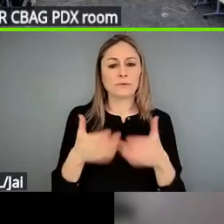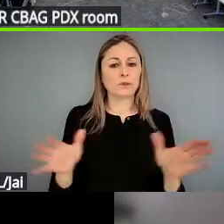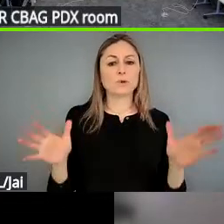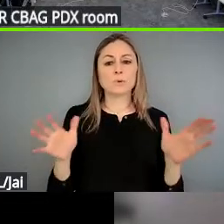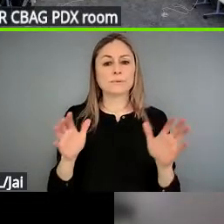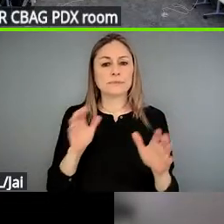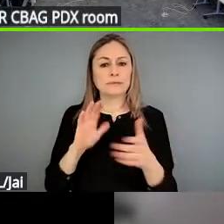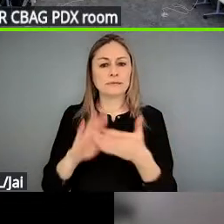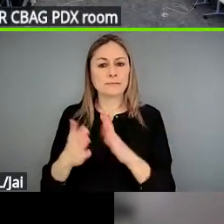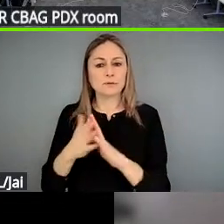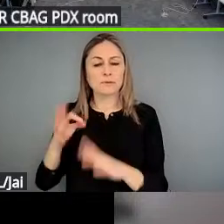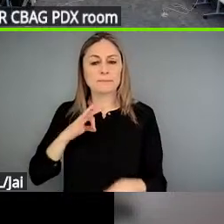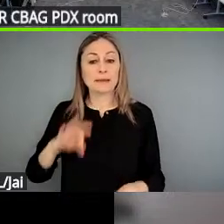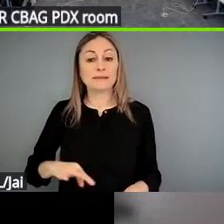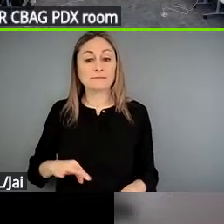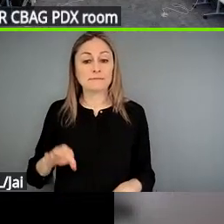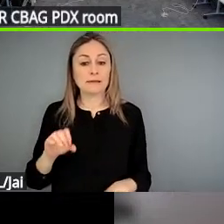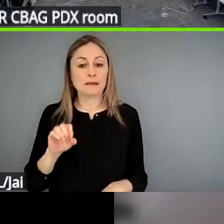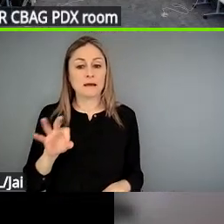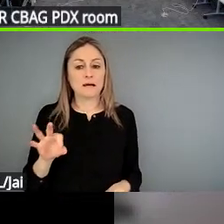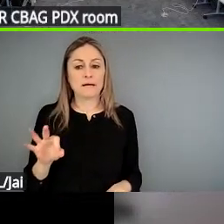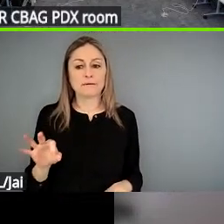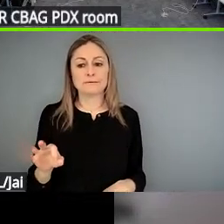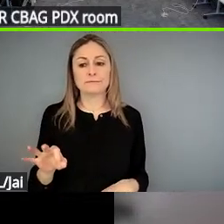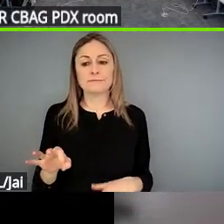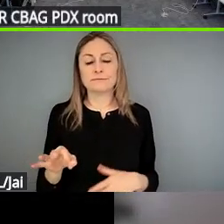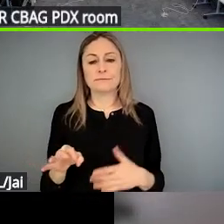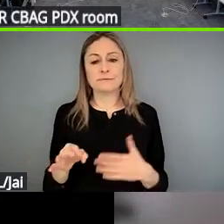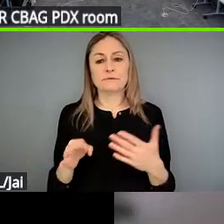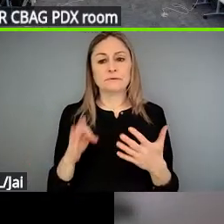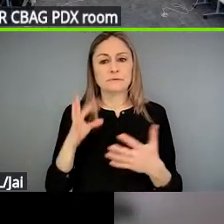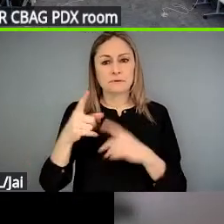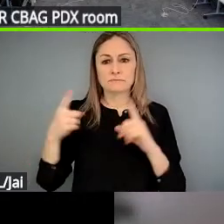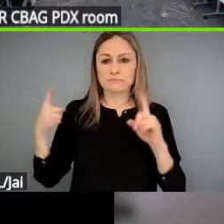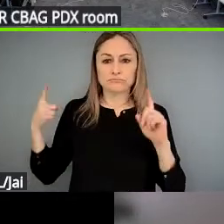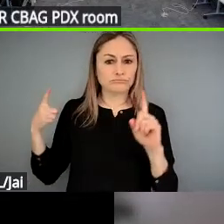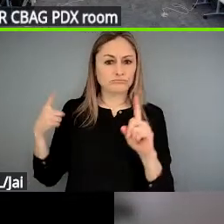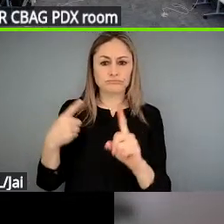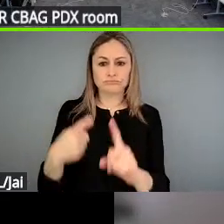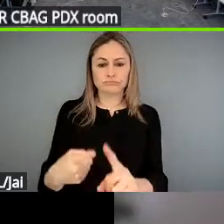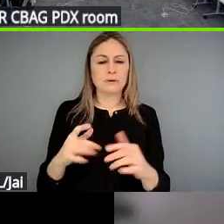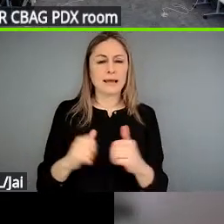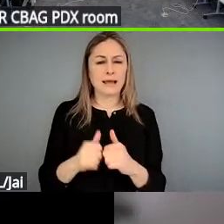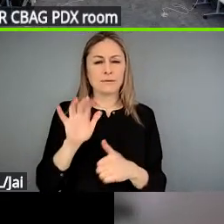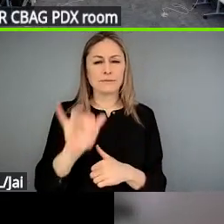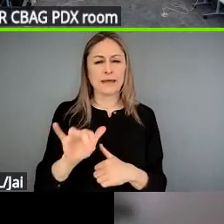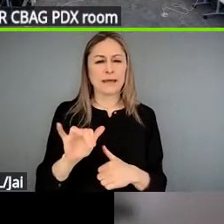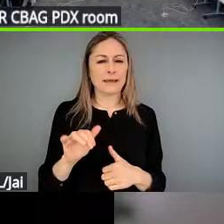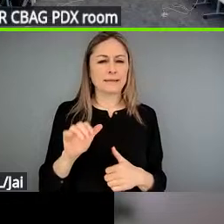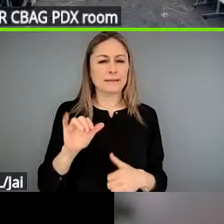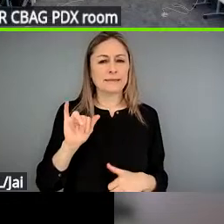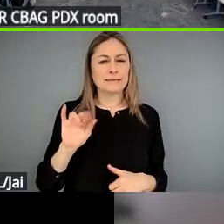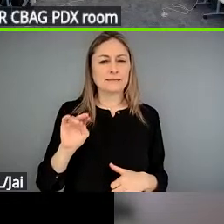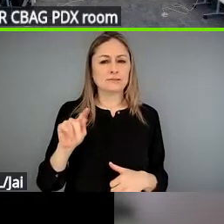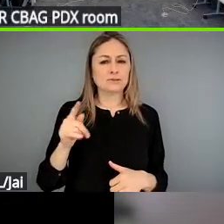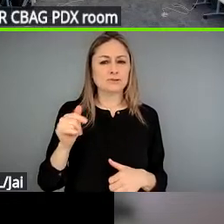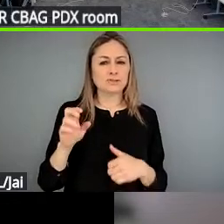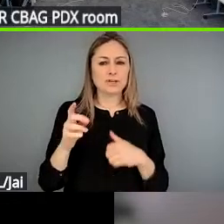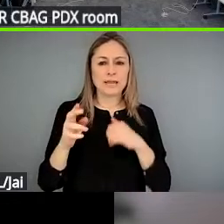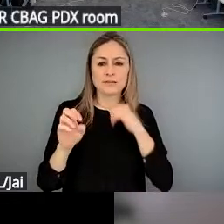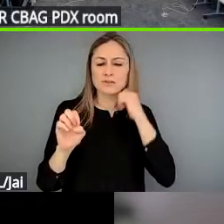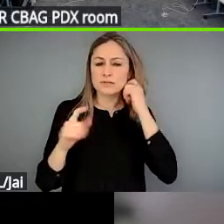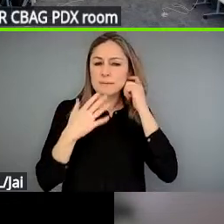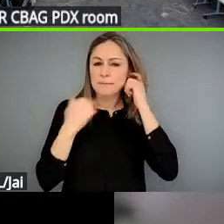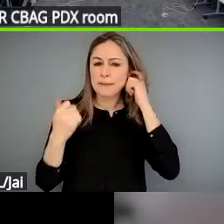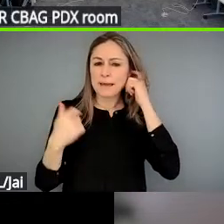community benefit of drilling down on how that interchange can function best for the community And the